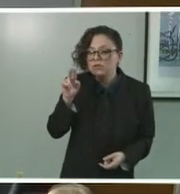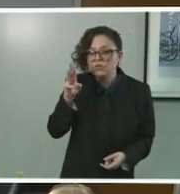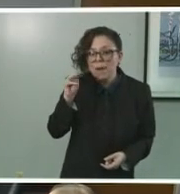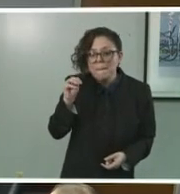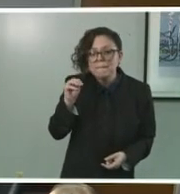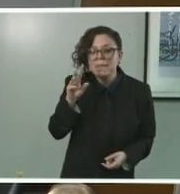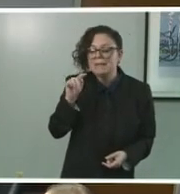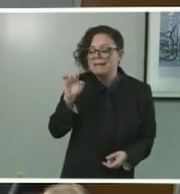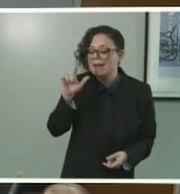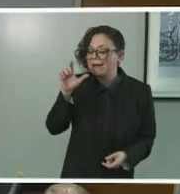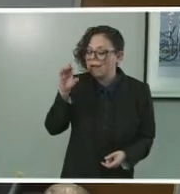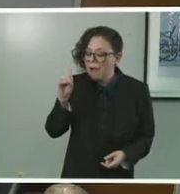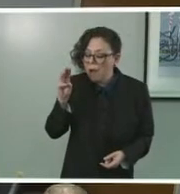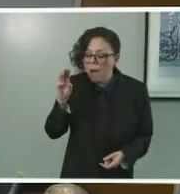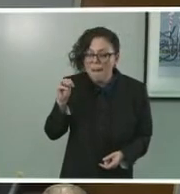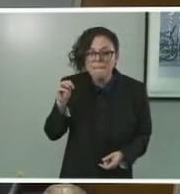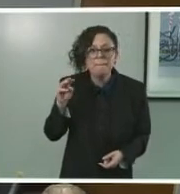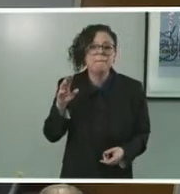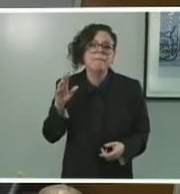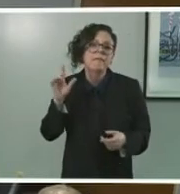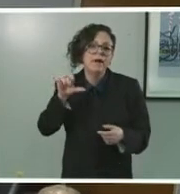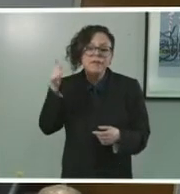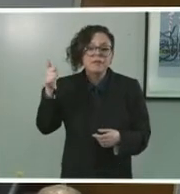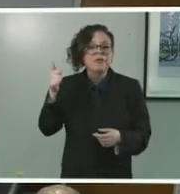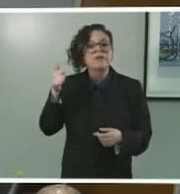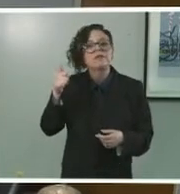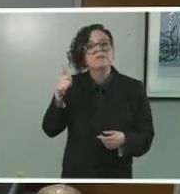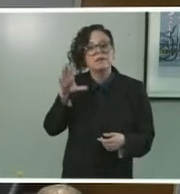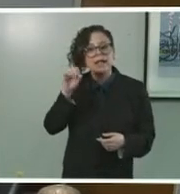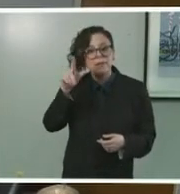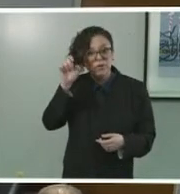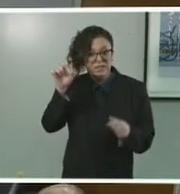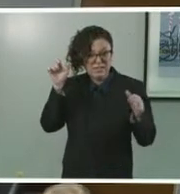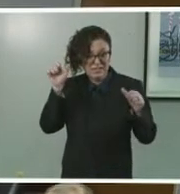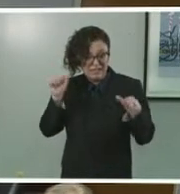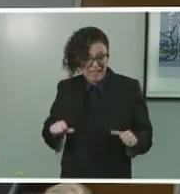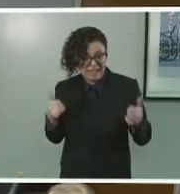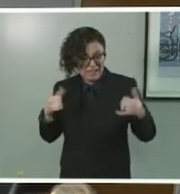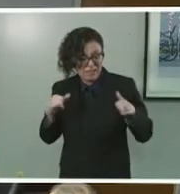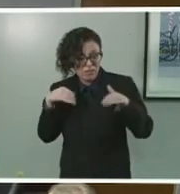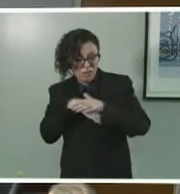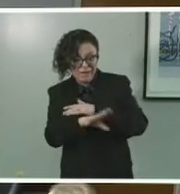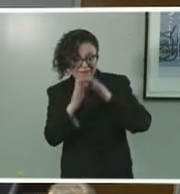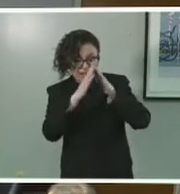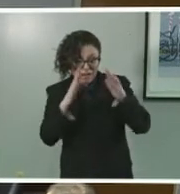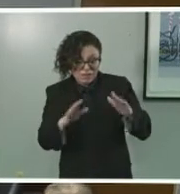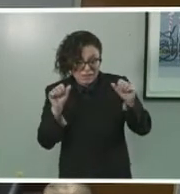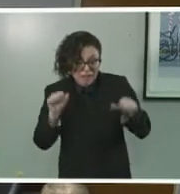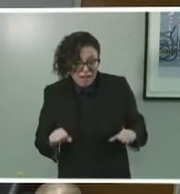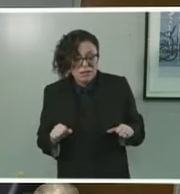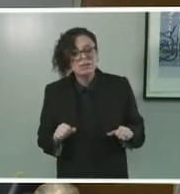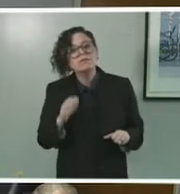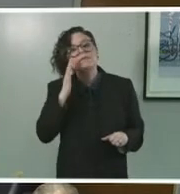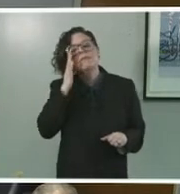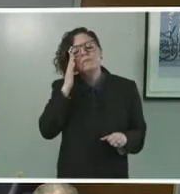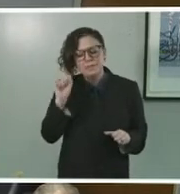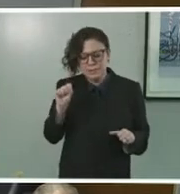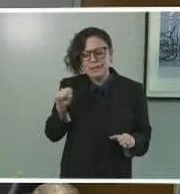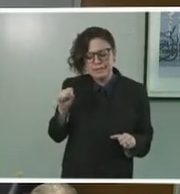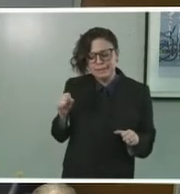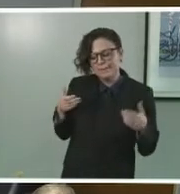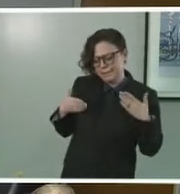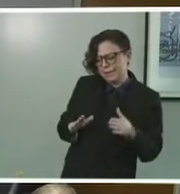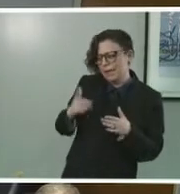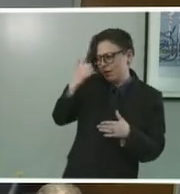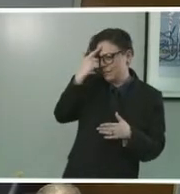Can they still come to homes? Yes, that is allowable. Because the telecommunications services are provided are